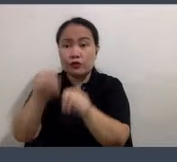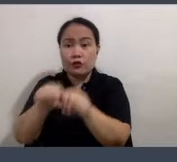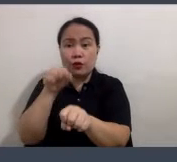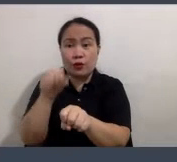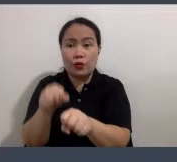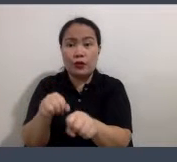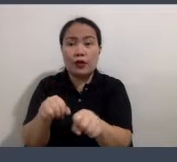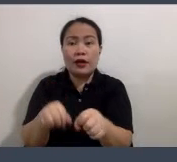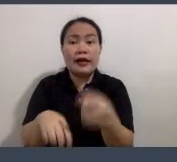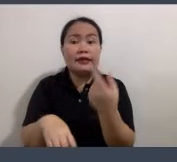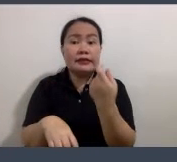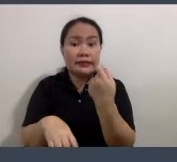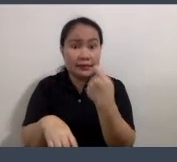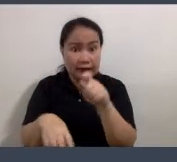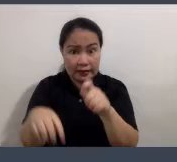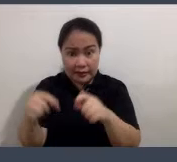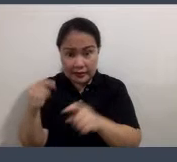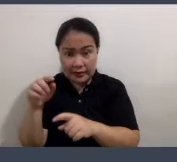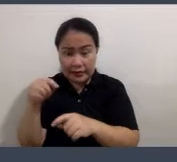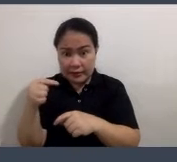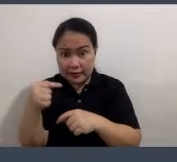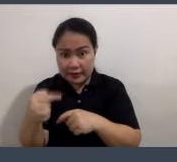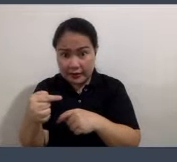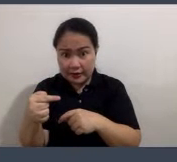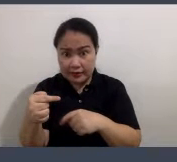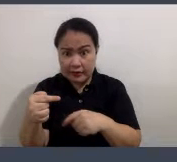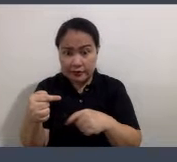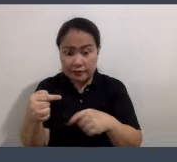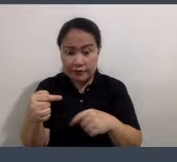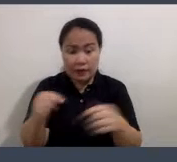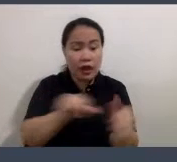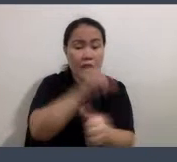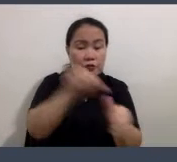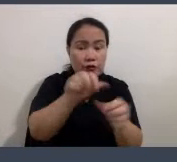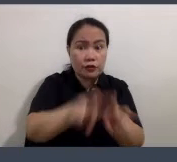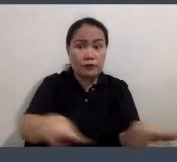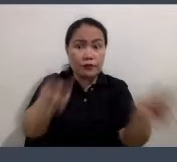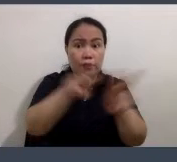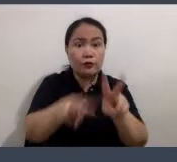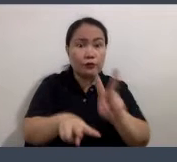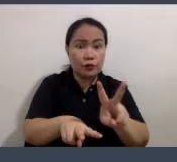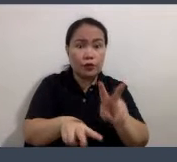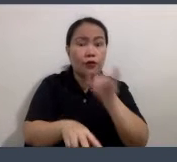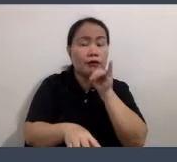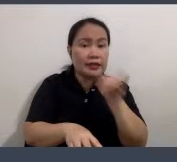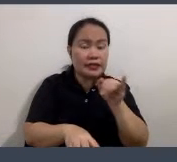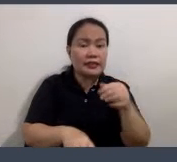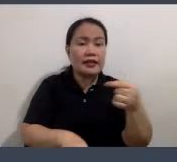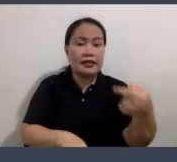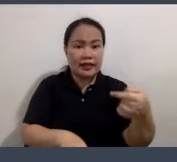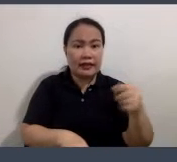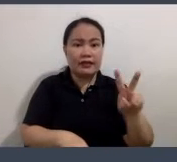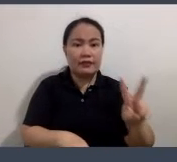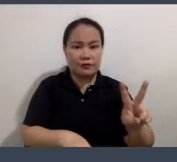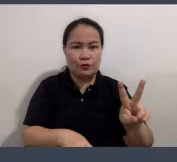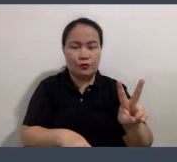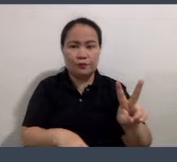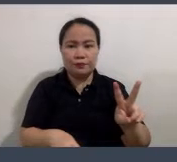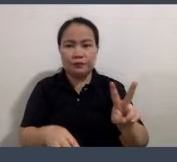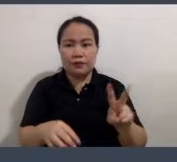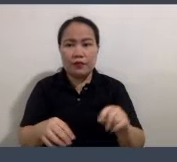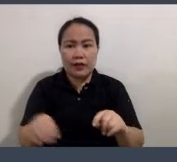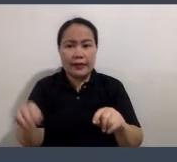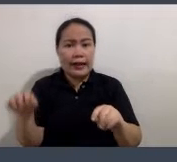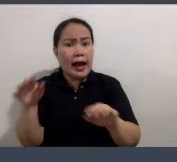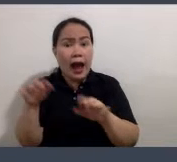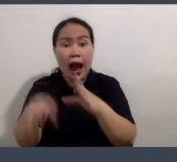is read as the negative absolute value of 2 is negative 2. So, ito ang